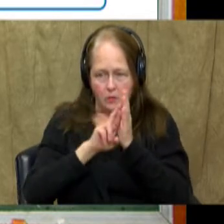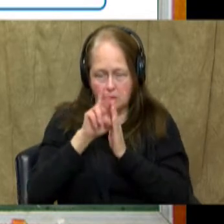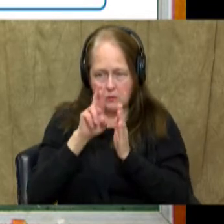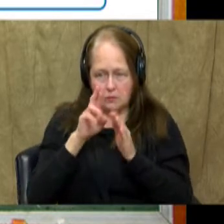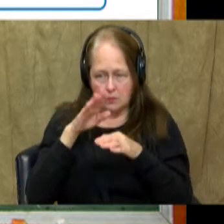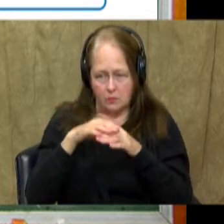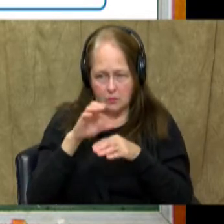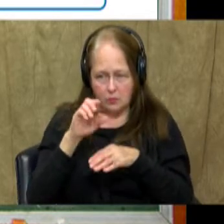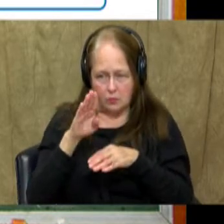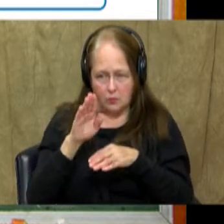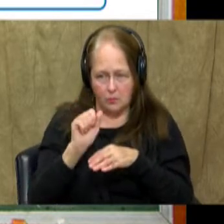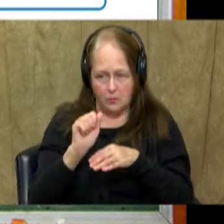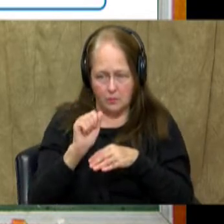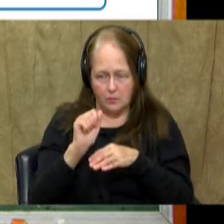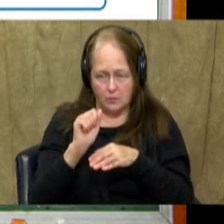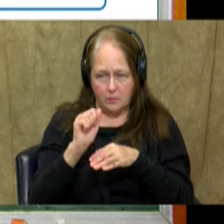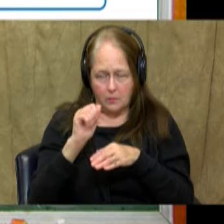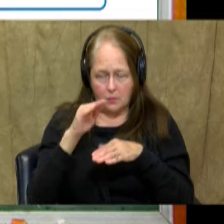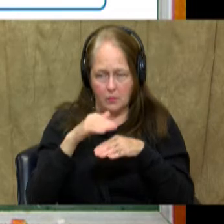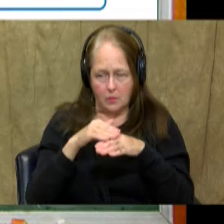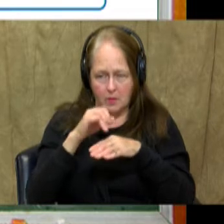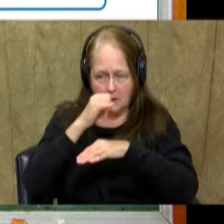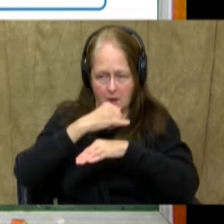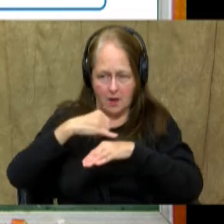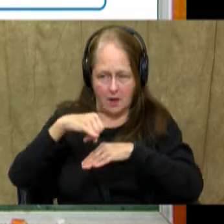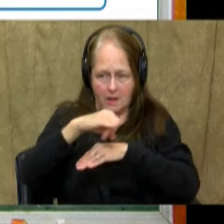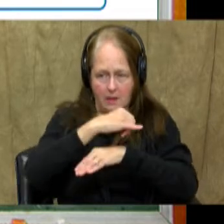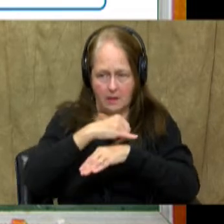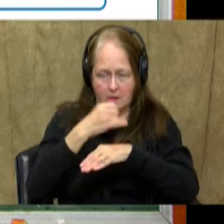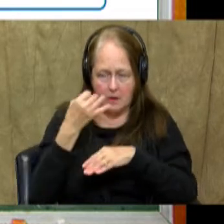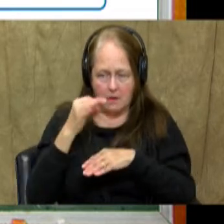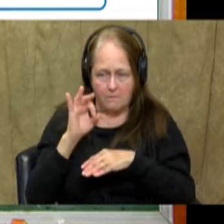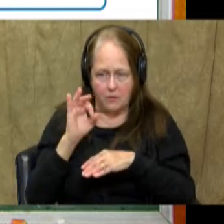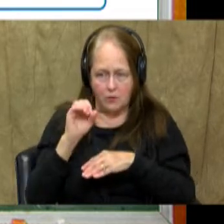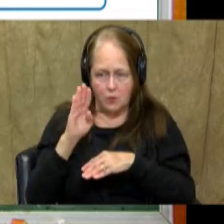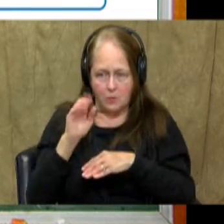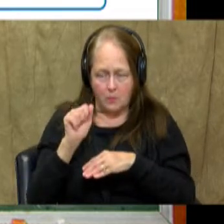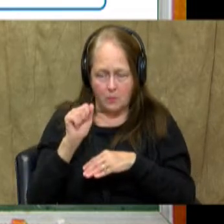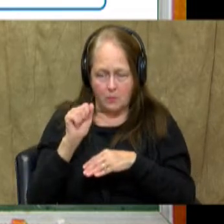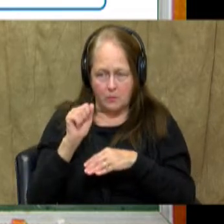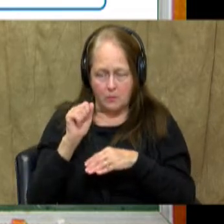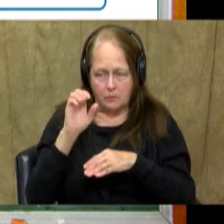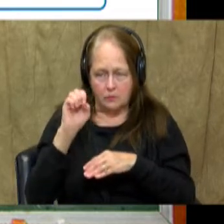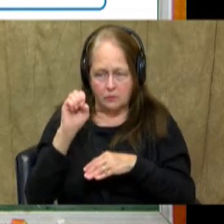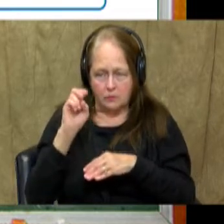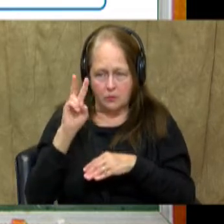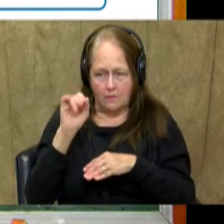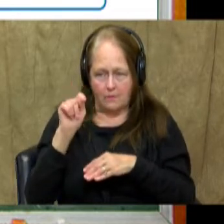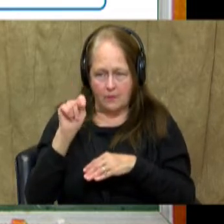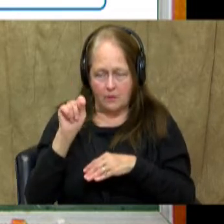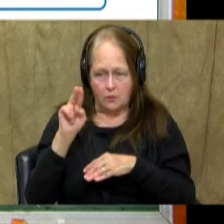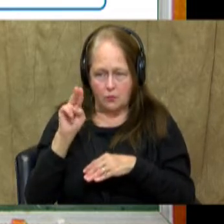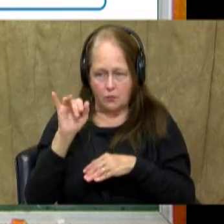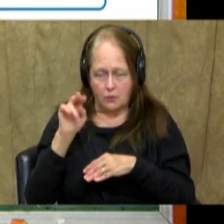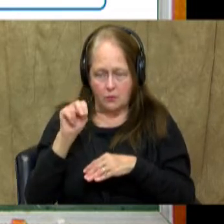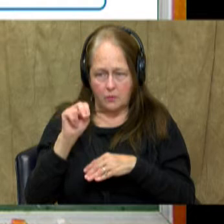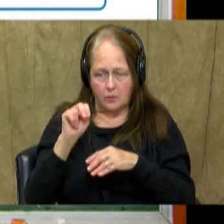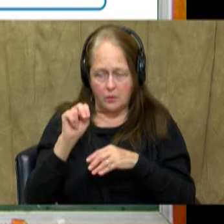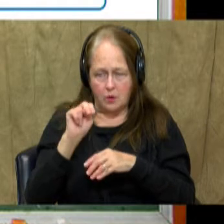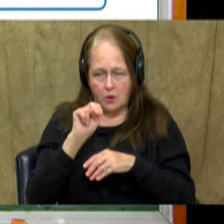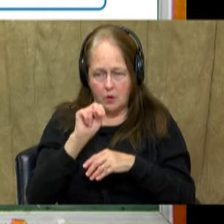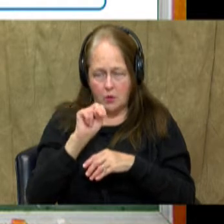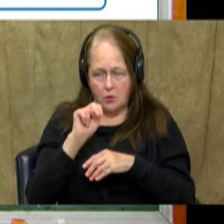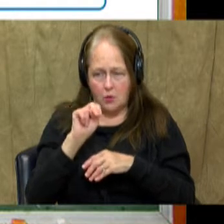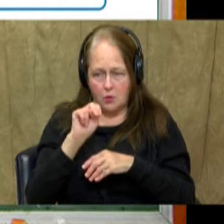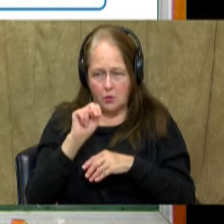see on Cuba, on the island of Cuba, are Soviet missile sites. If you look north of